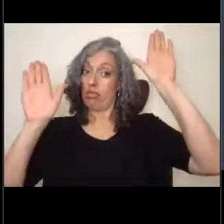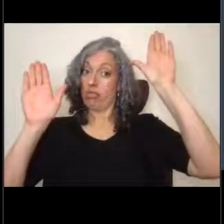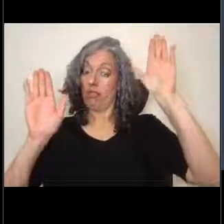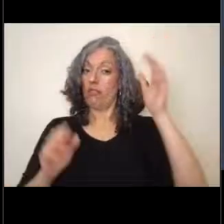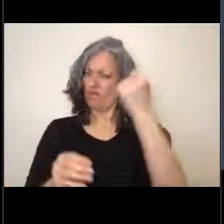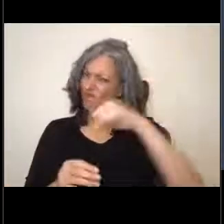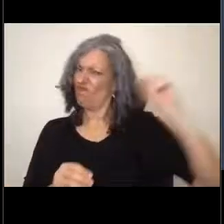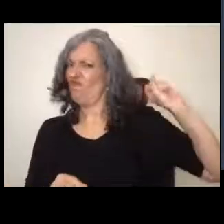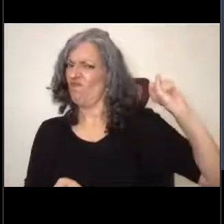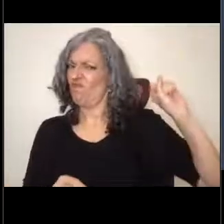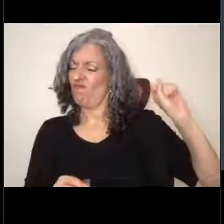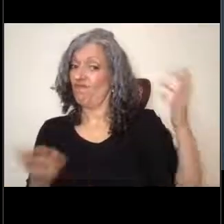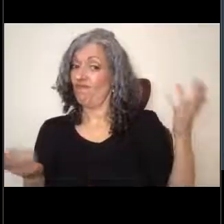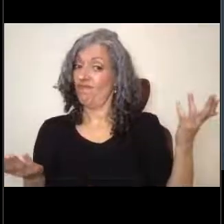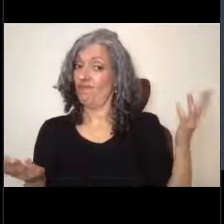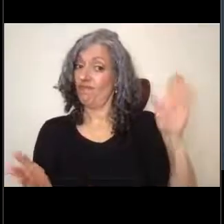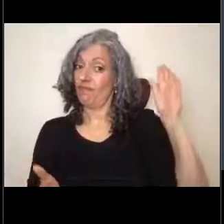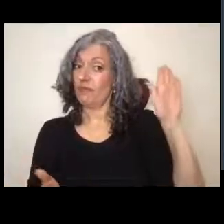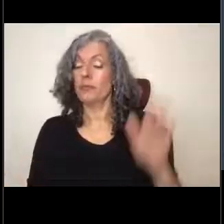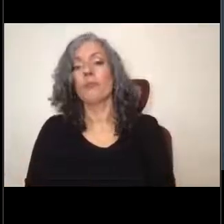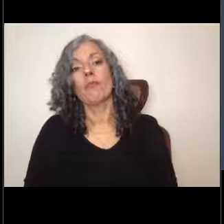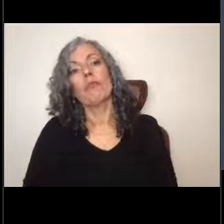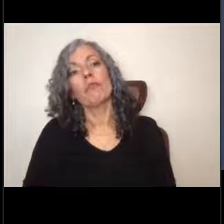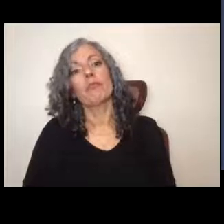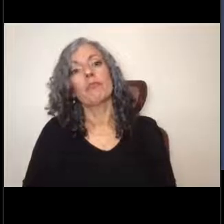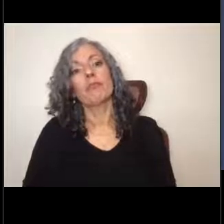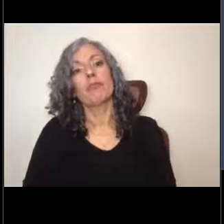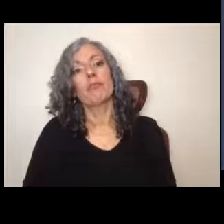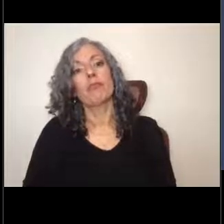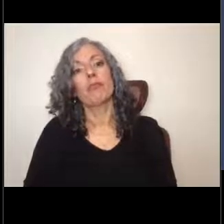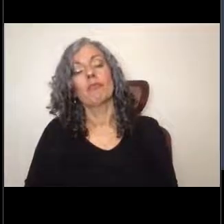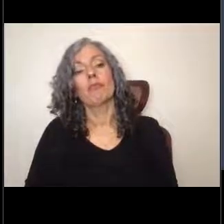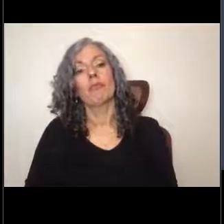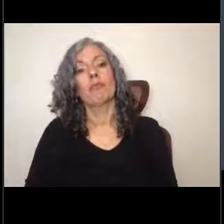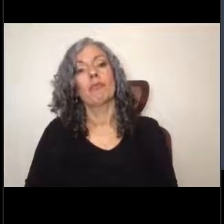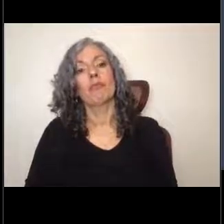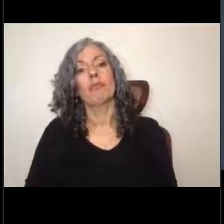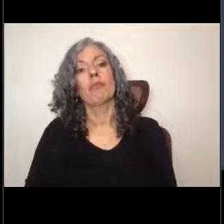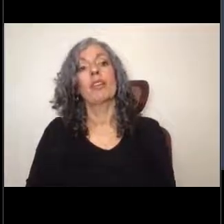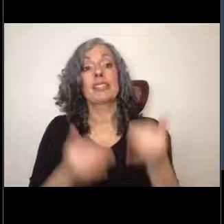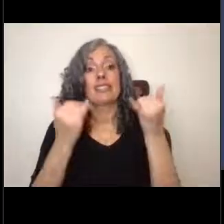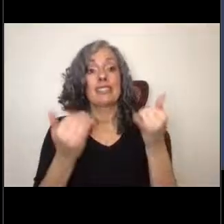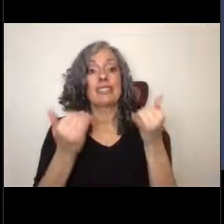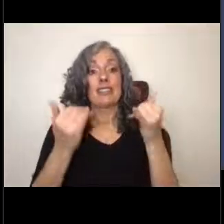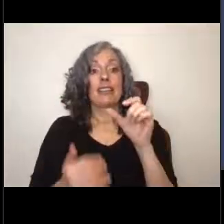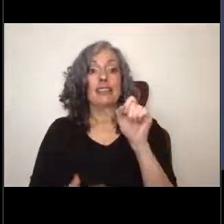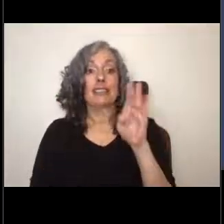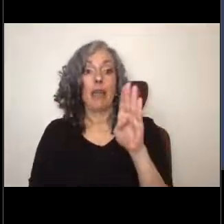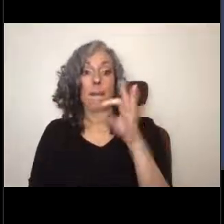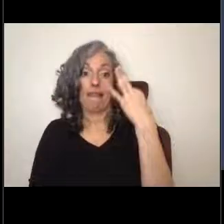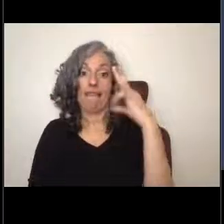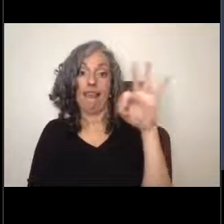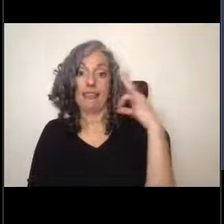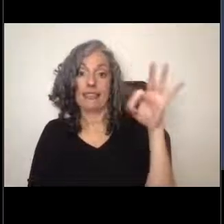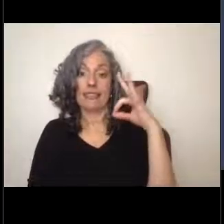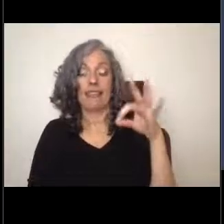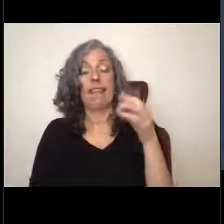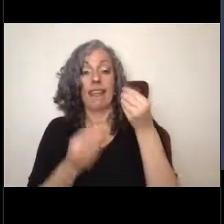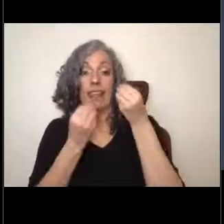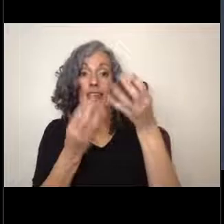Opposed? Motion carries. You're still on mute, Paul. Yeah, so now we're on tab 19. Yes. And this is an